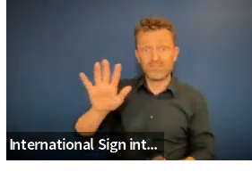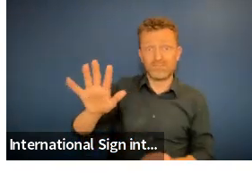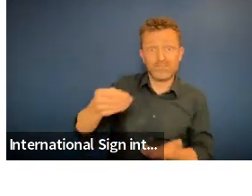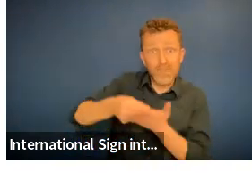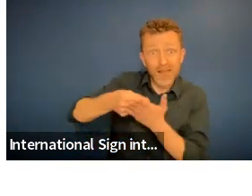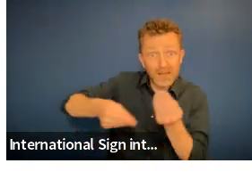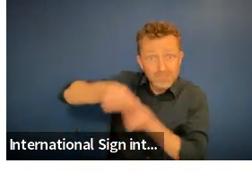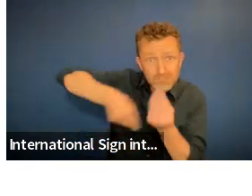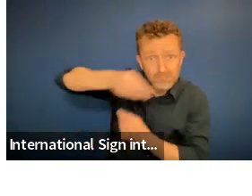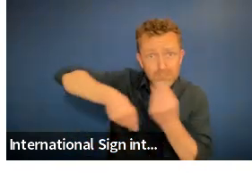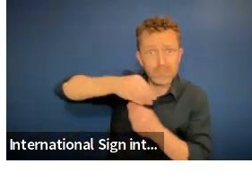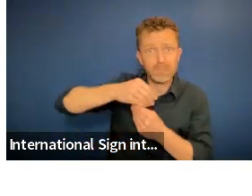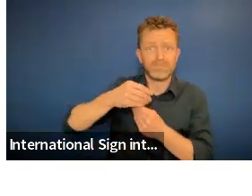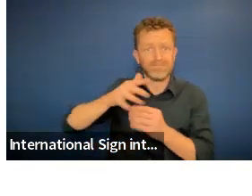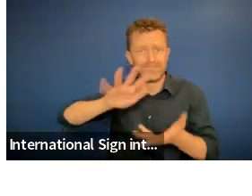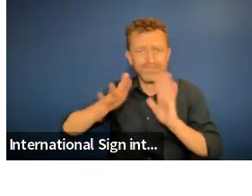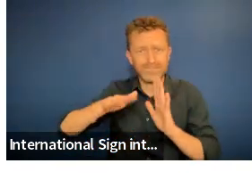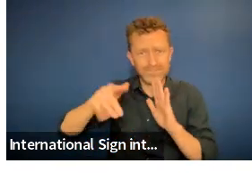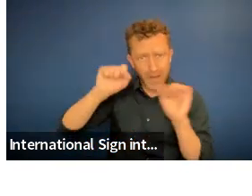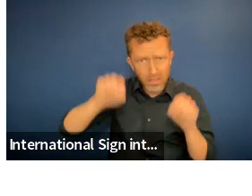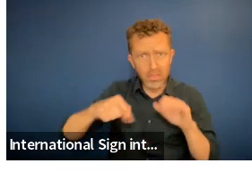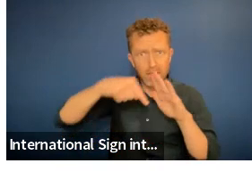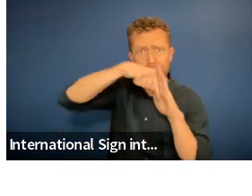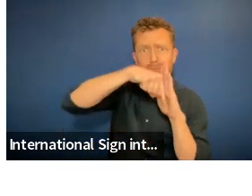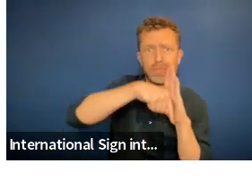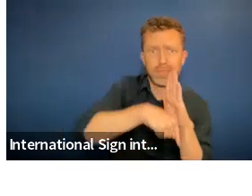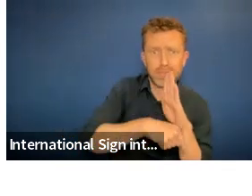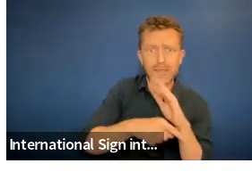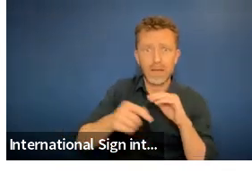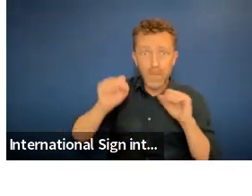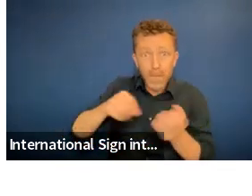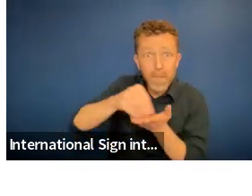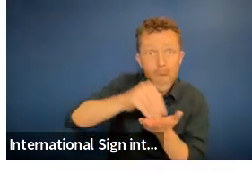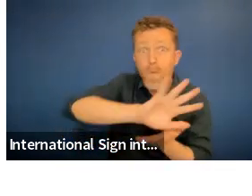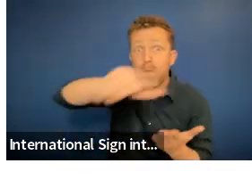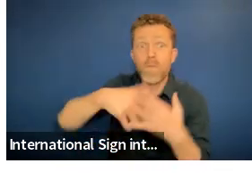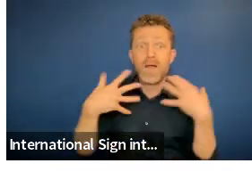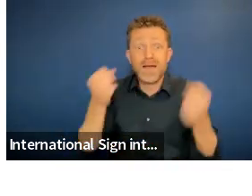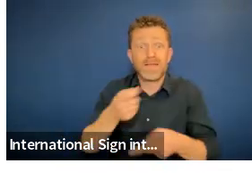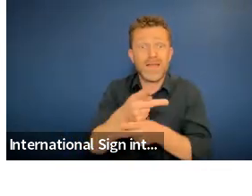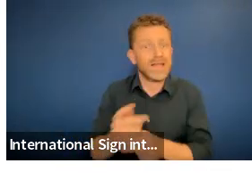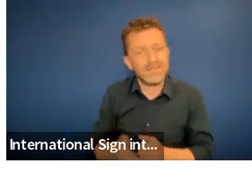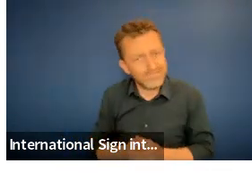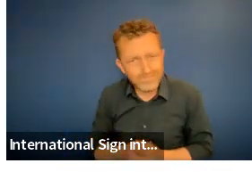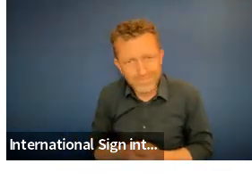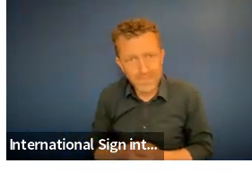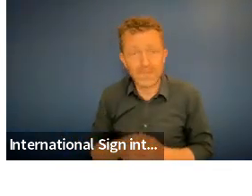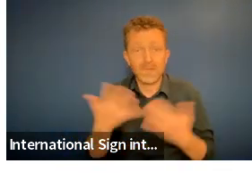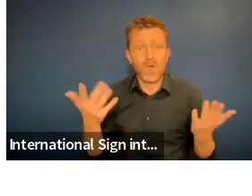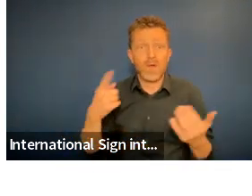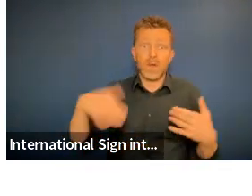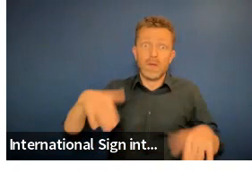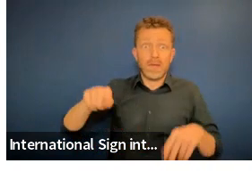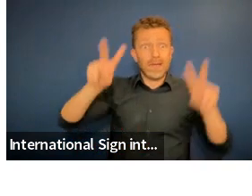allowance recipients were still having catastrophic health costs even after receipt. And one of the reasons why